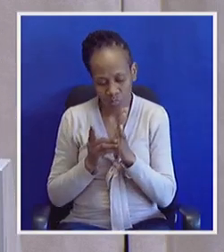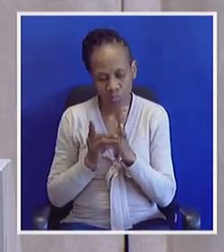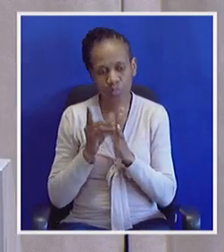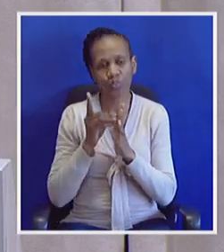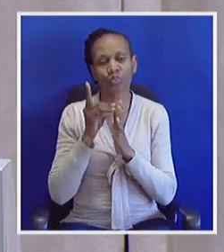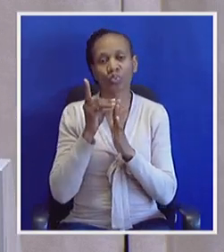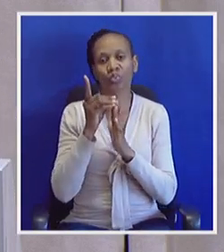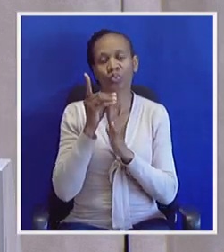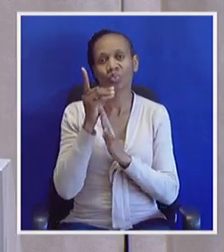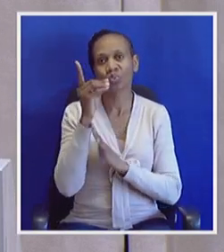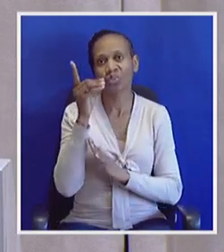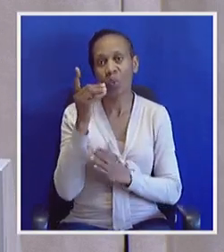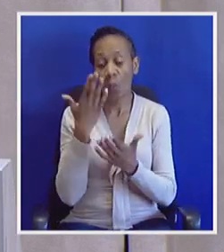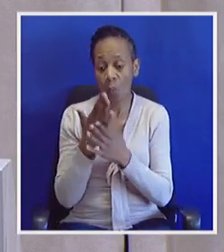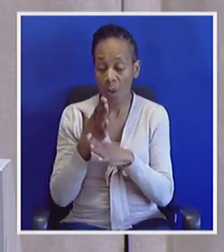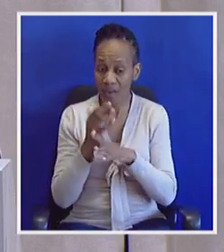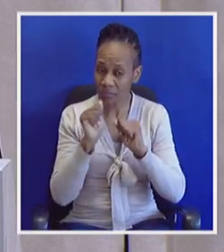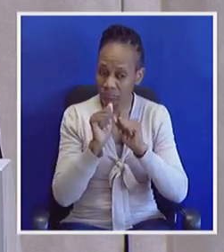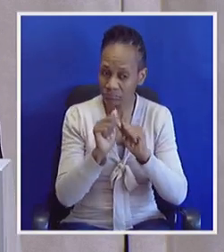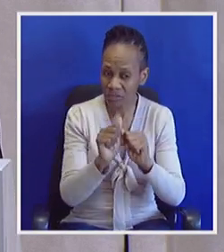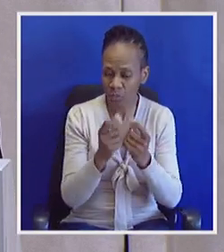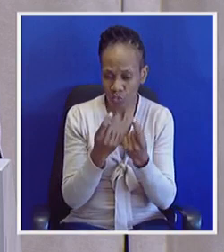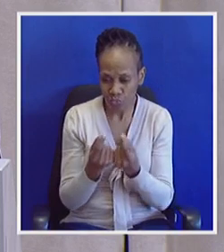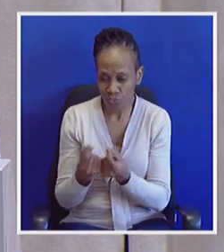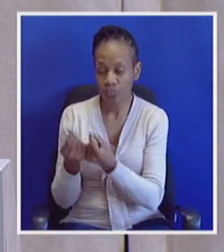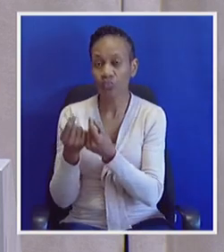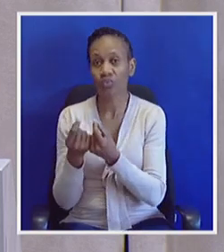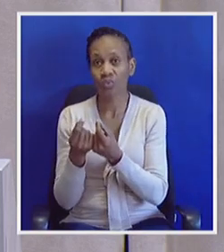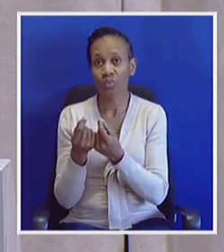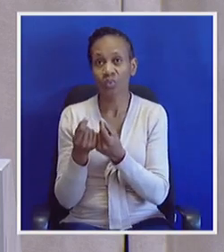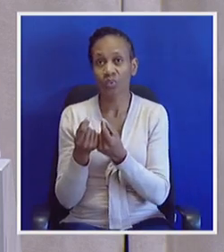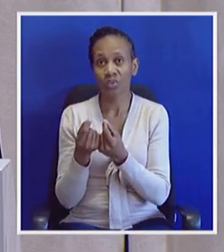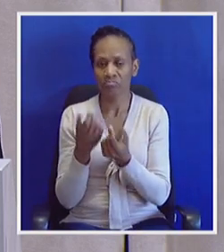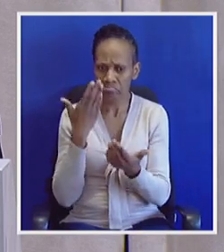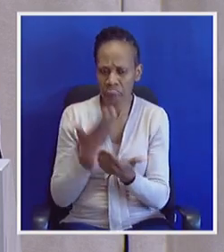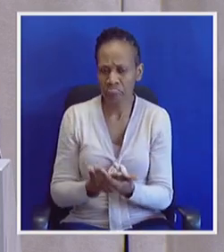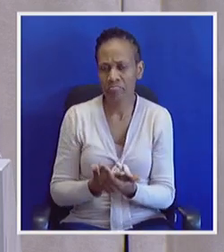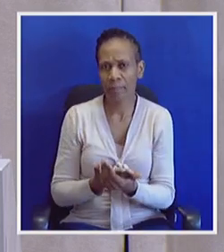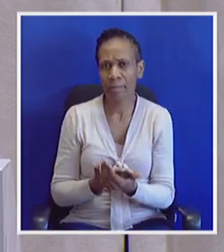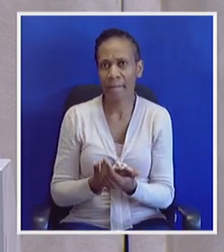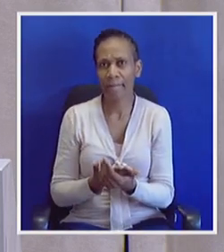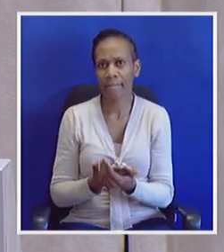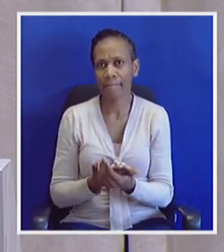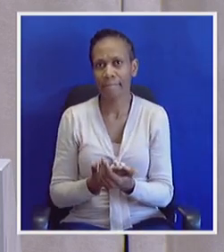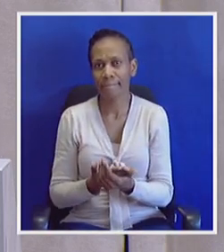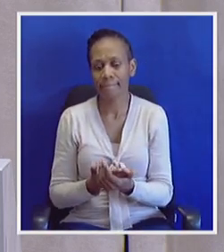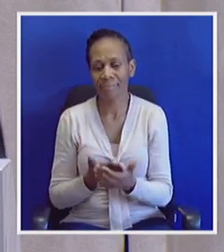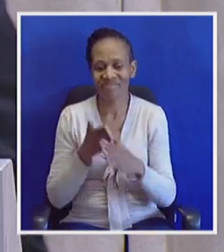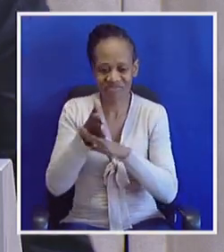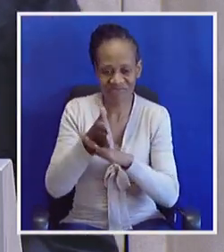development, in executing its developmental mandate, has been able... Honorable Deputy President,